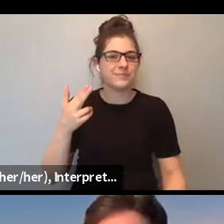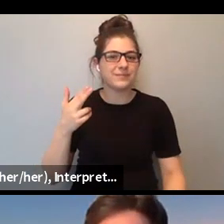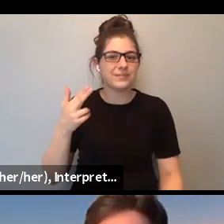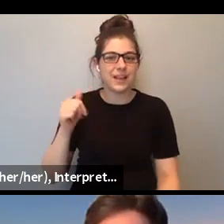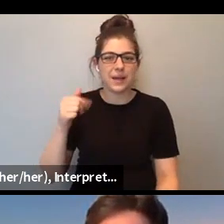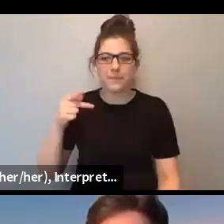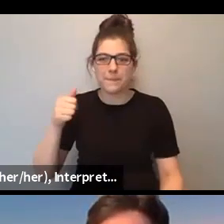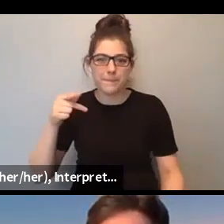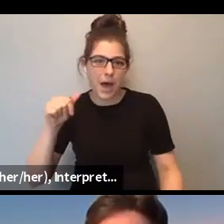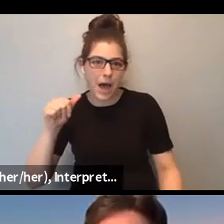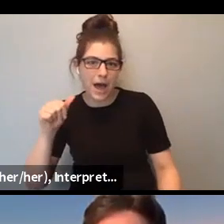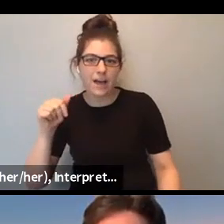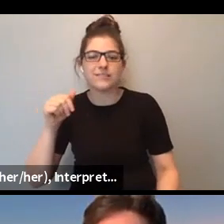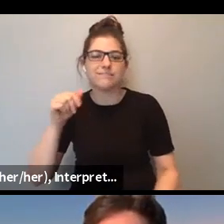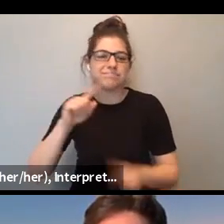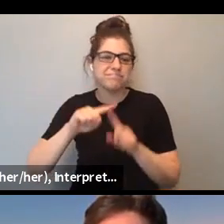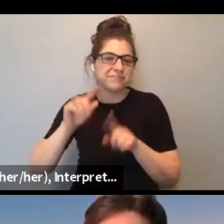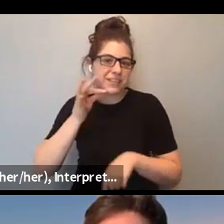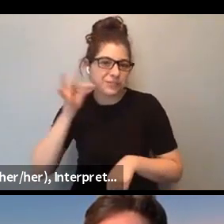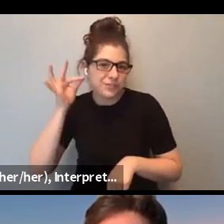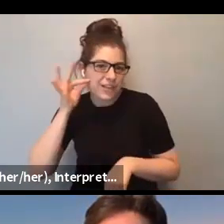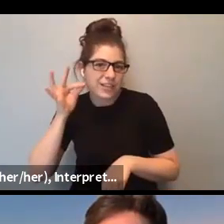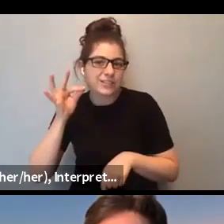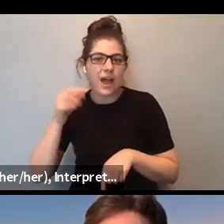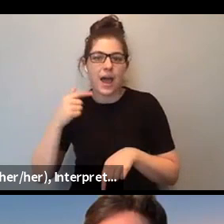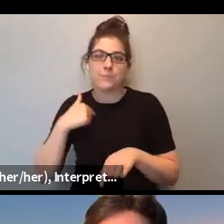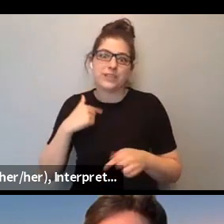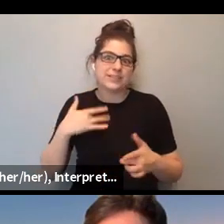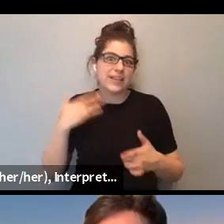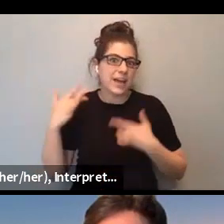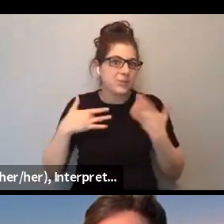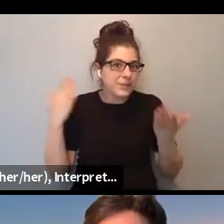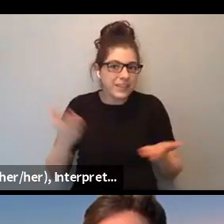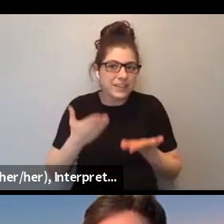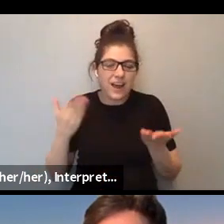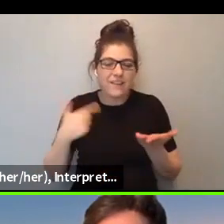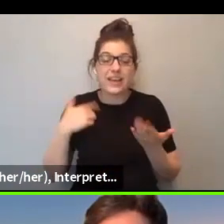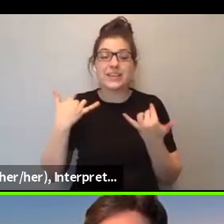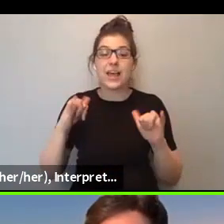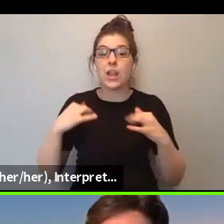Opelousas Prairie Tribe. Very excited to be here. I have on a yellow top. Hello.